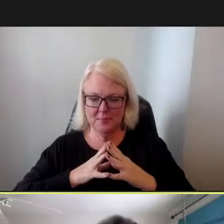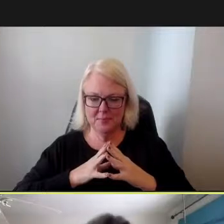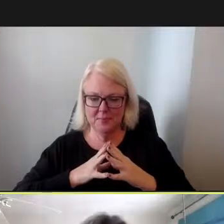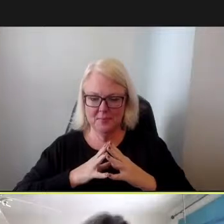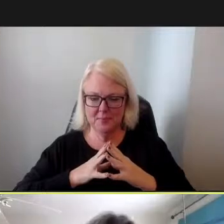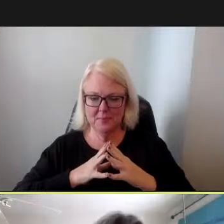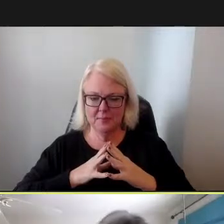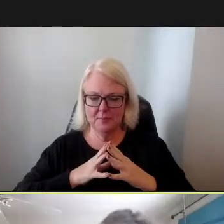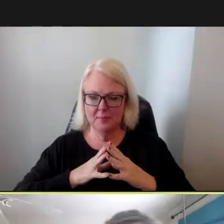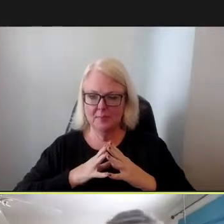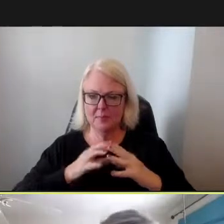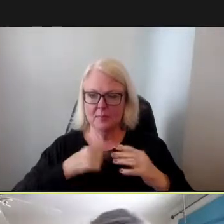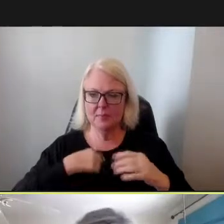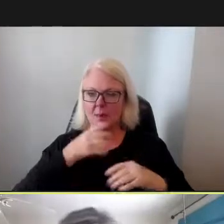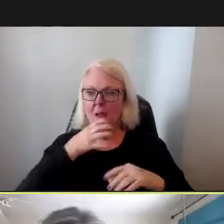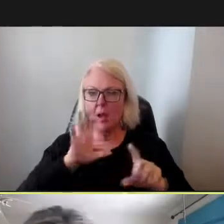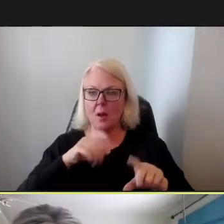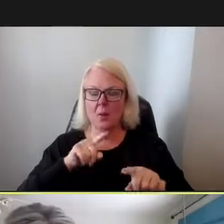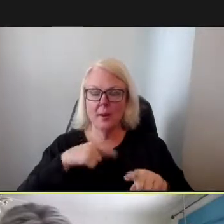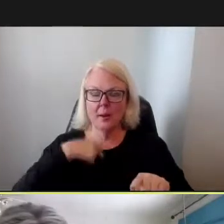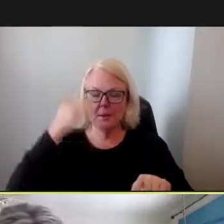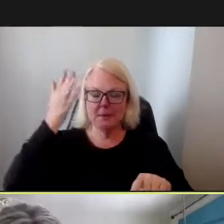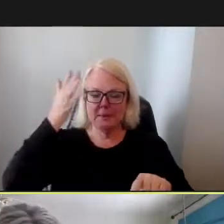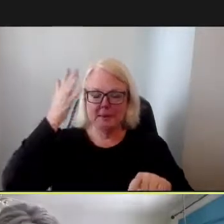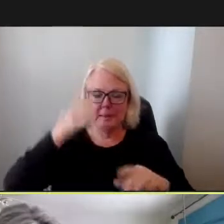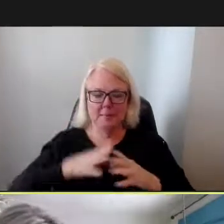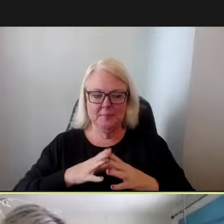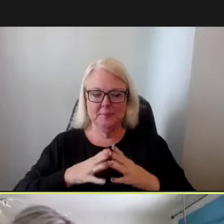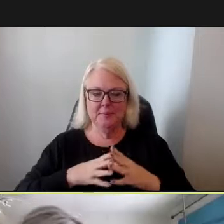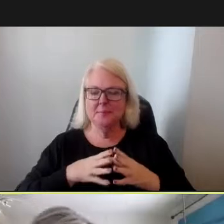I always get very hot when I'm presenting.